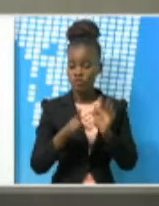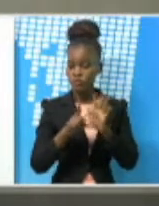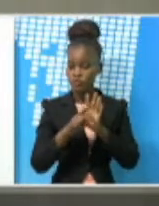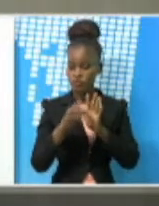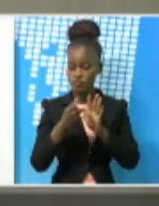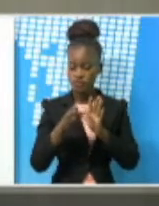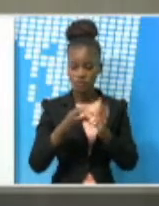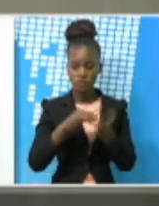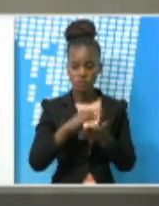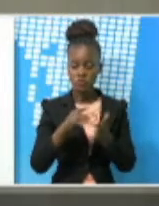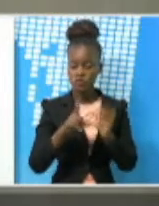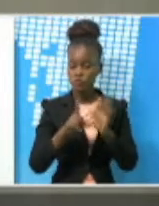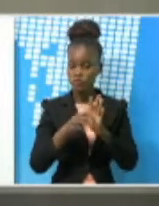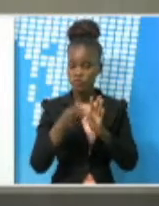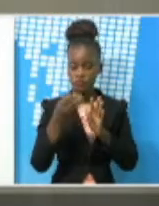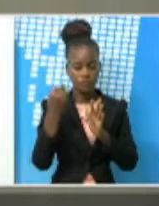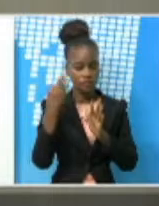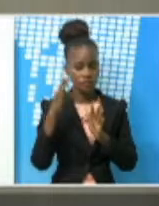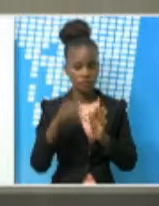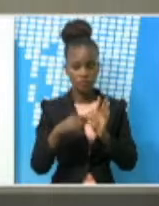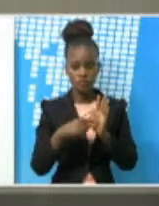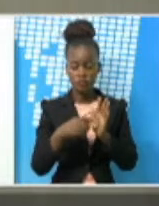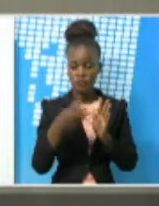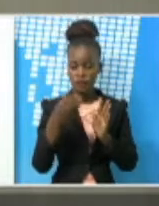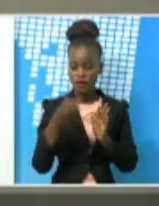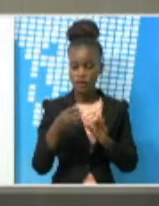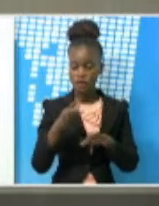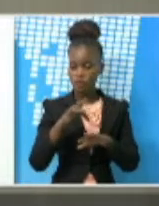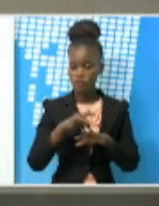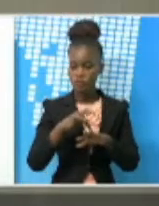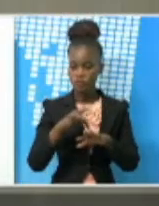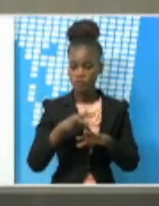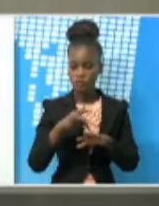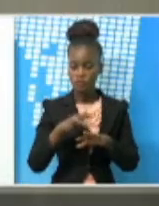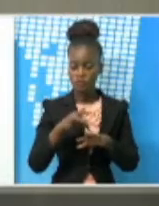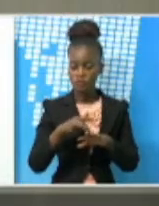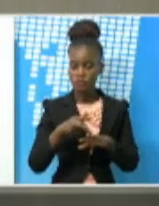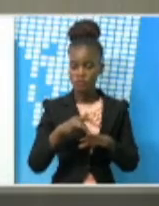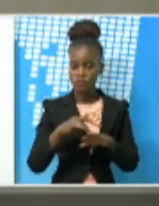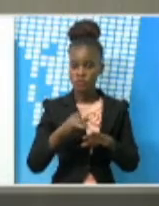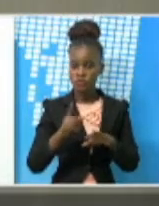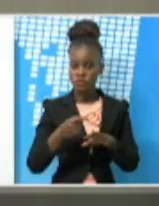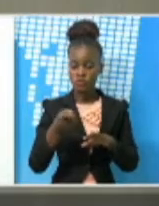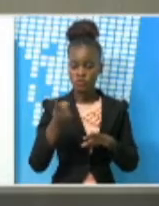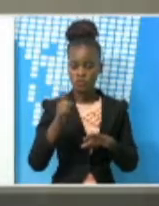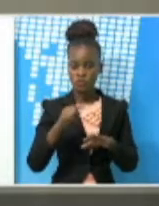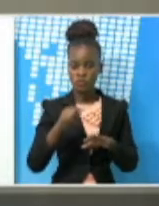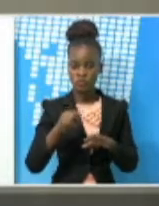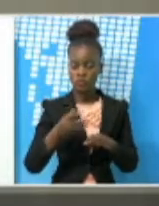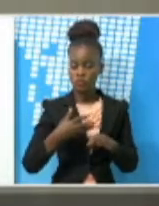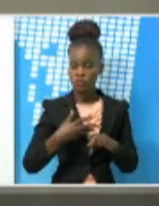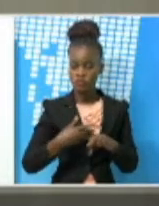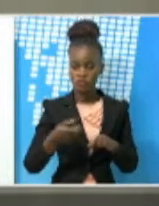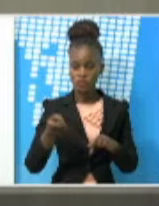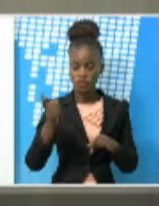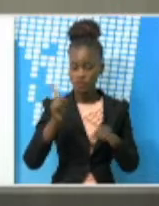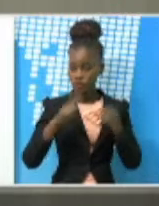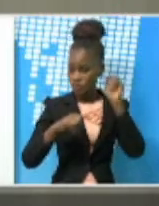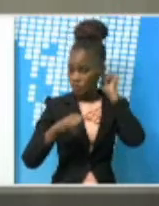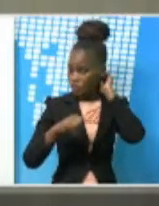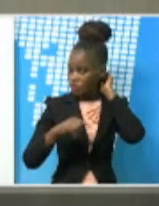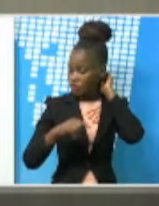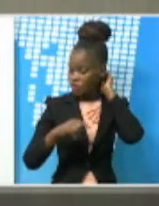laws of Uganda. So for example, you'll find that whenever we are doing our procurement, we will have to ensure that we comply